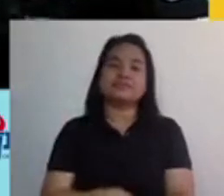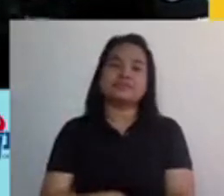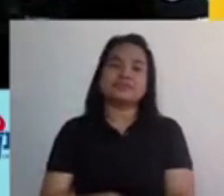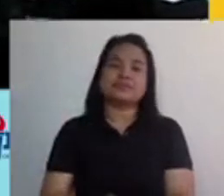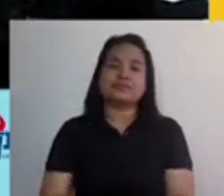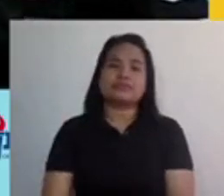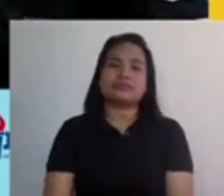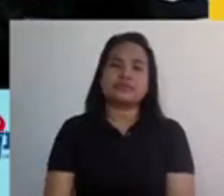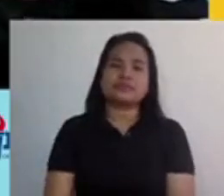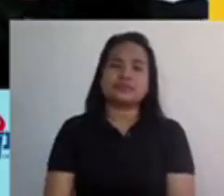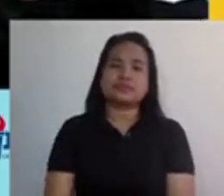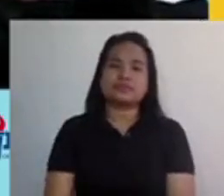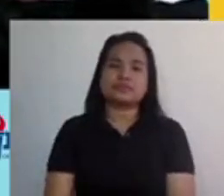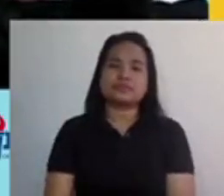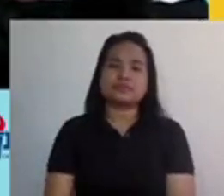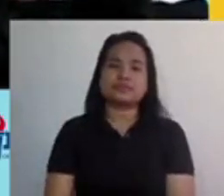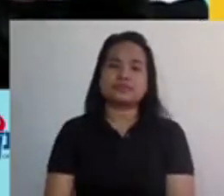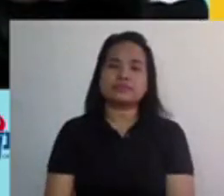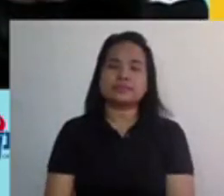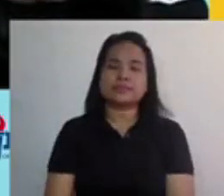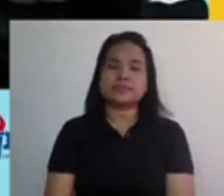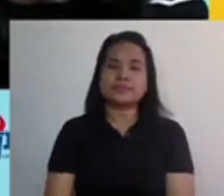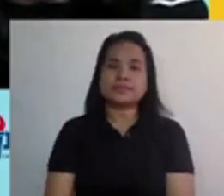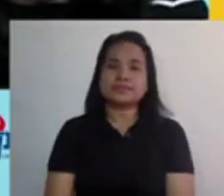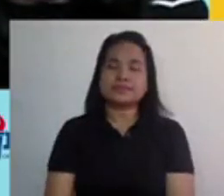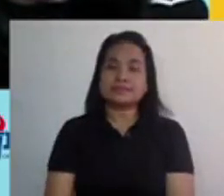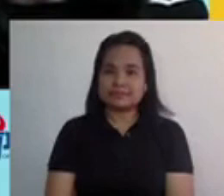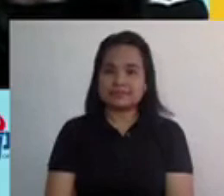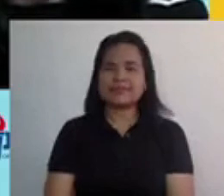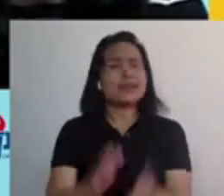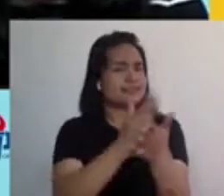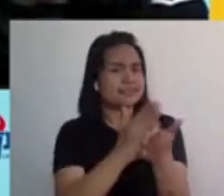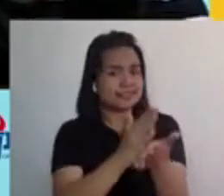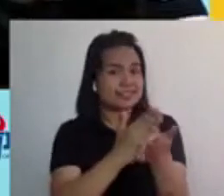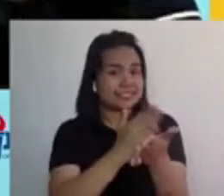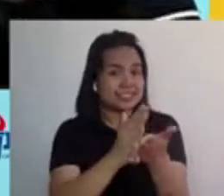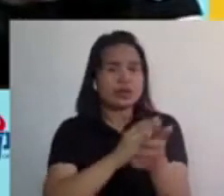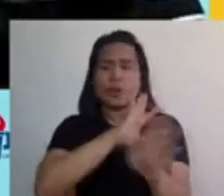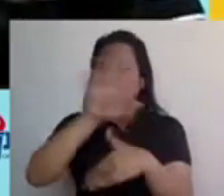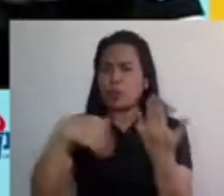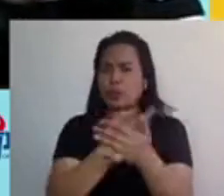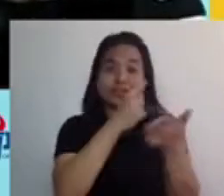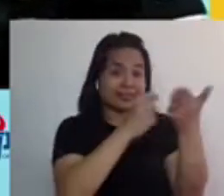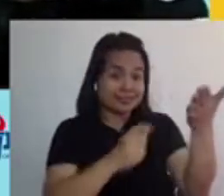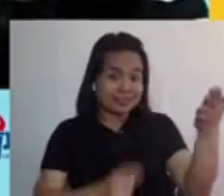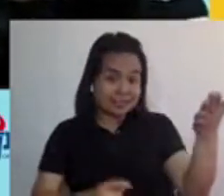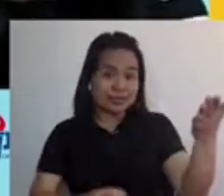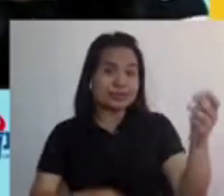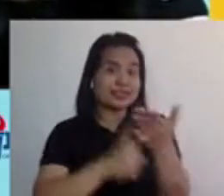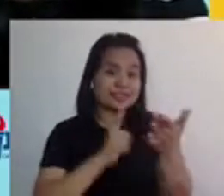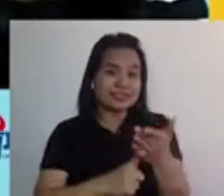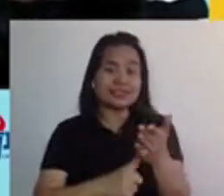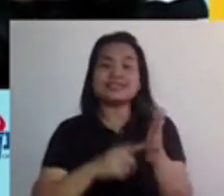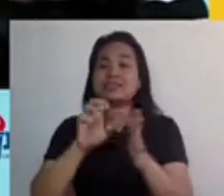Now, to share with you all the tools that was discussed here on episode 3, and even those tools that